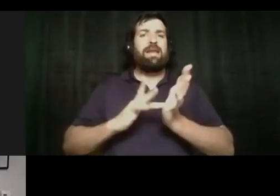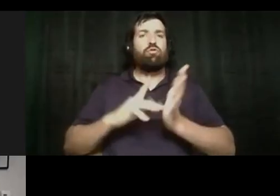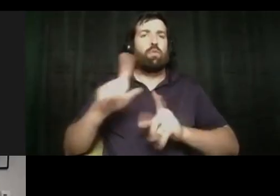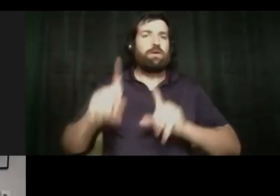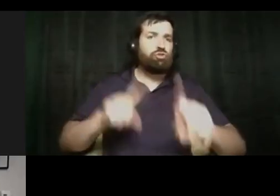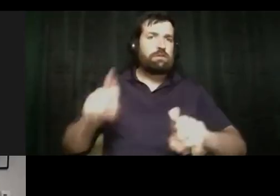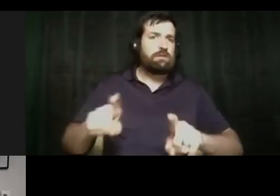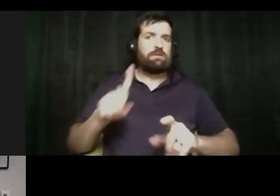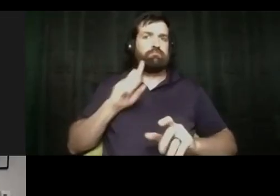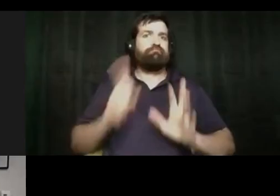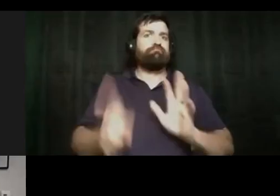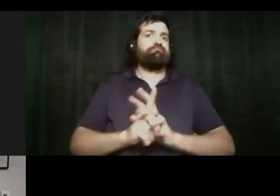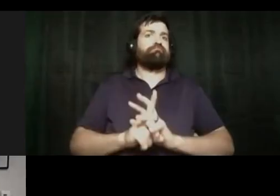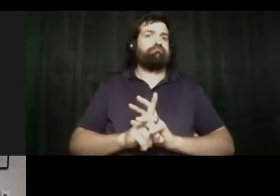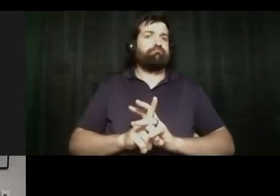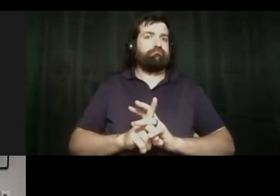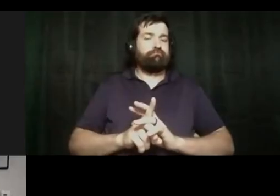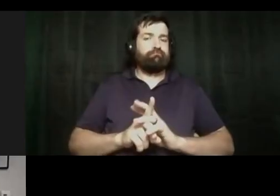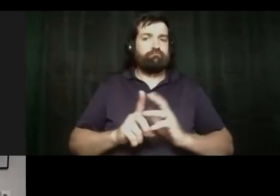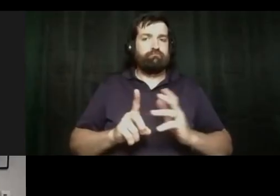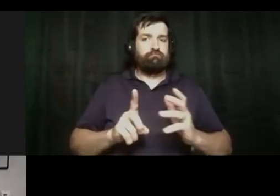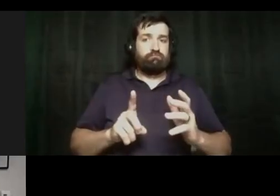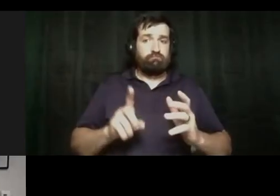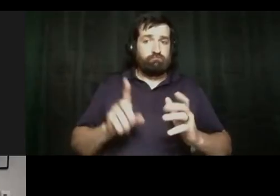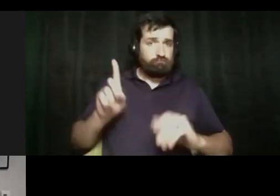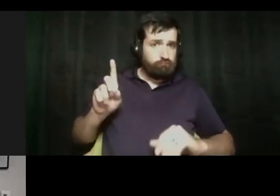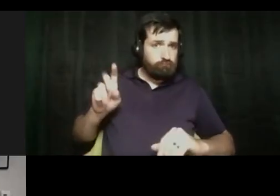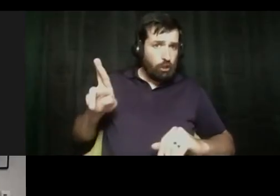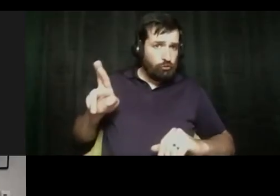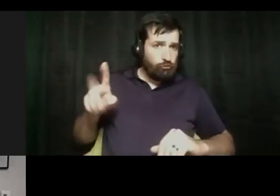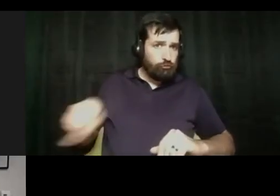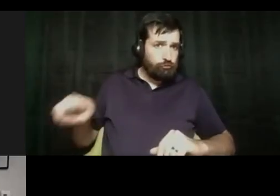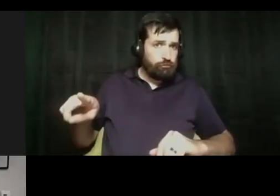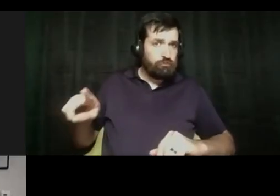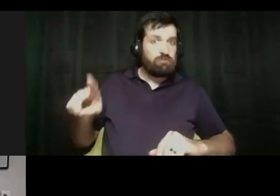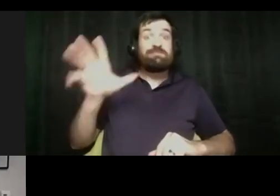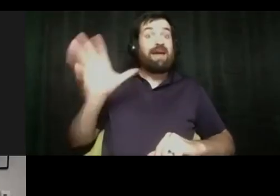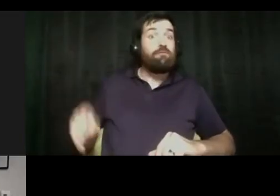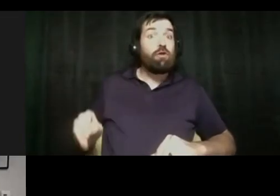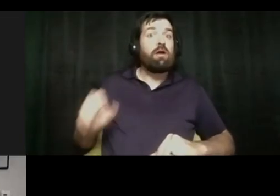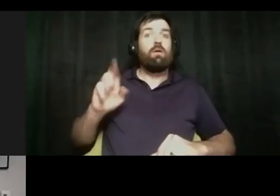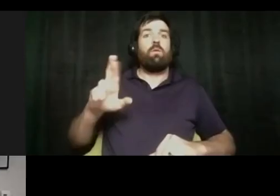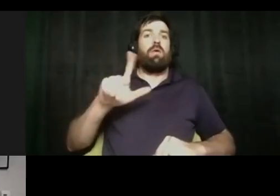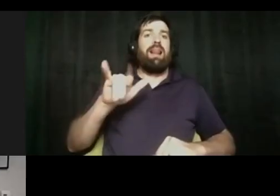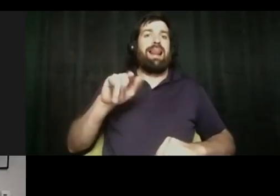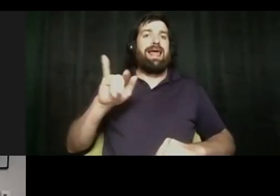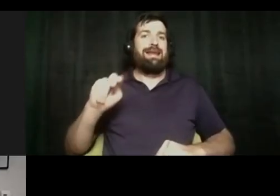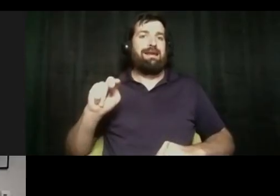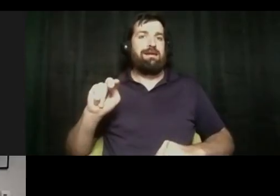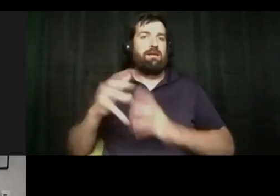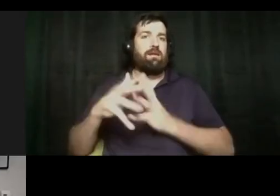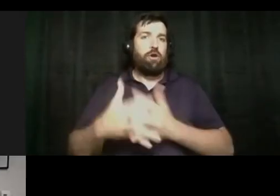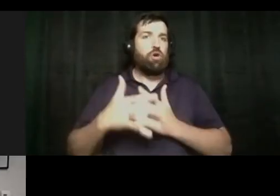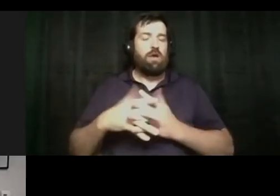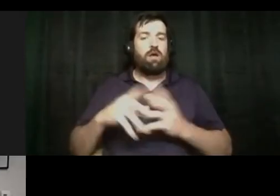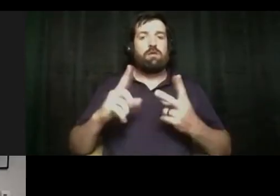that comes up, will the doctors, in Africa or Latin America or India,